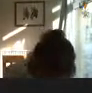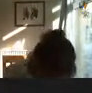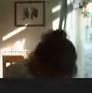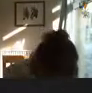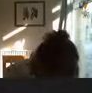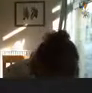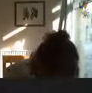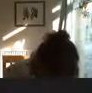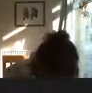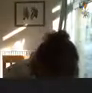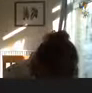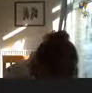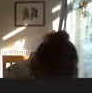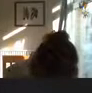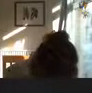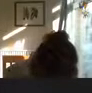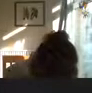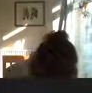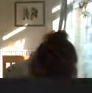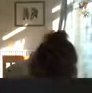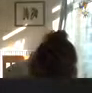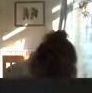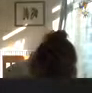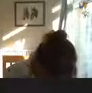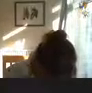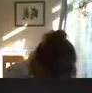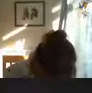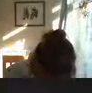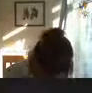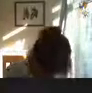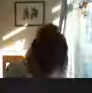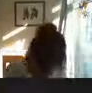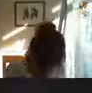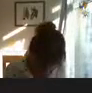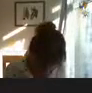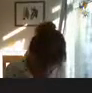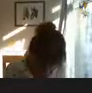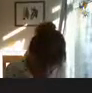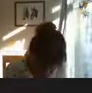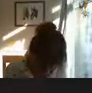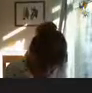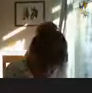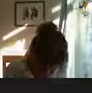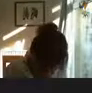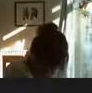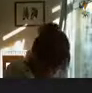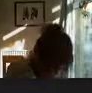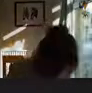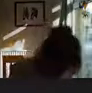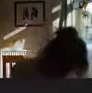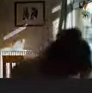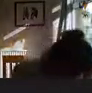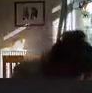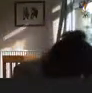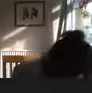I'm going to just ask you what type of bird this is, and I'm going to give you some options. But also you're going to hear a sound of the correct